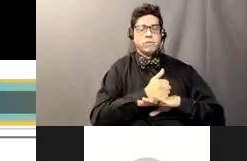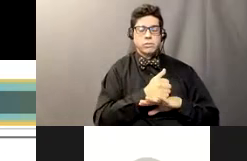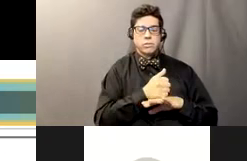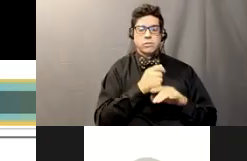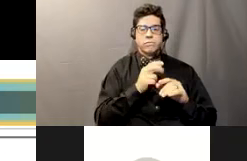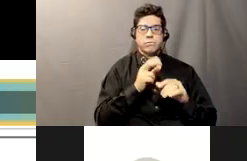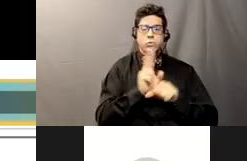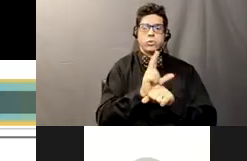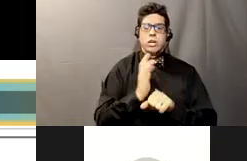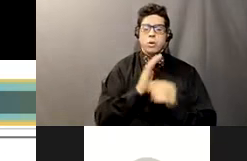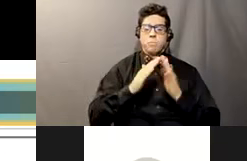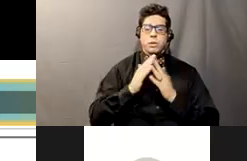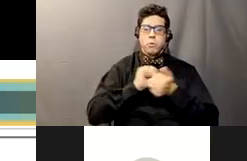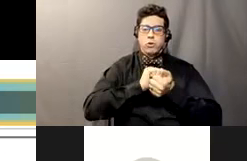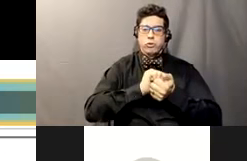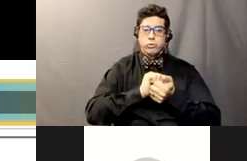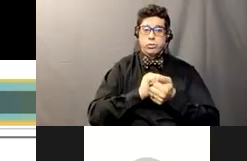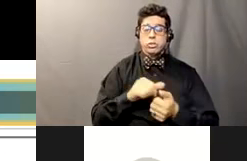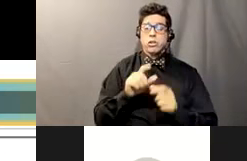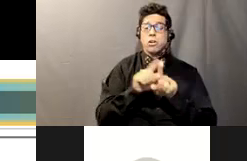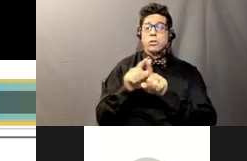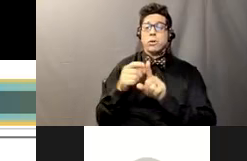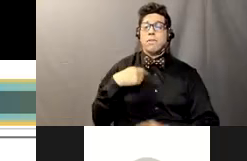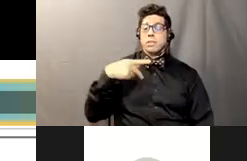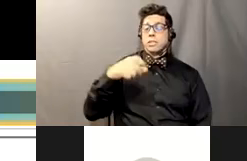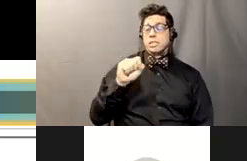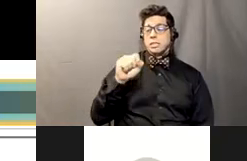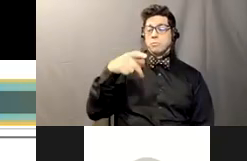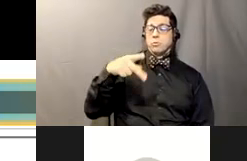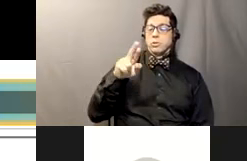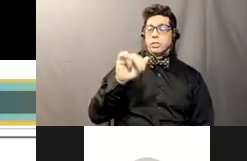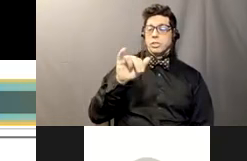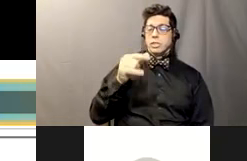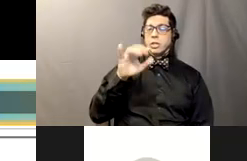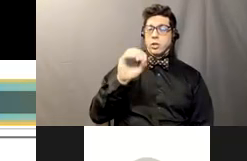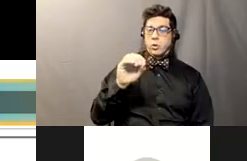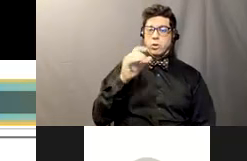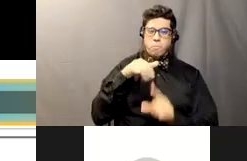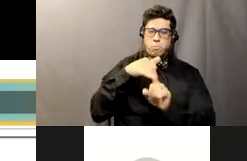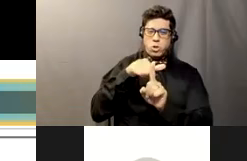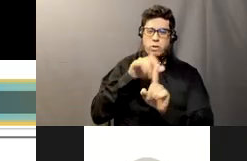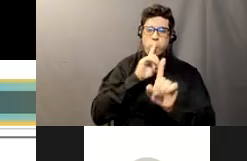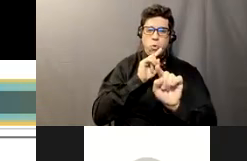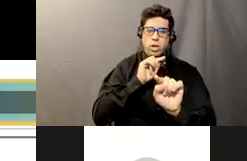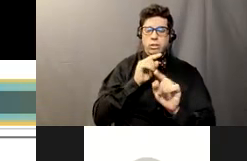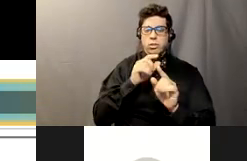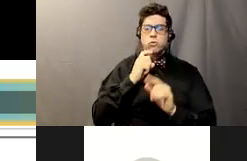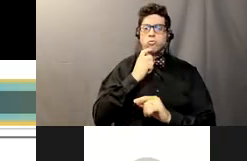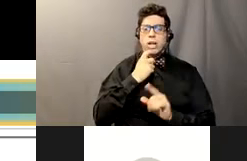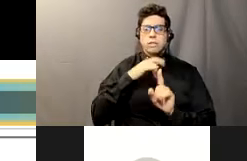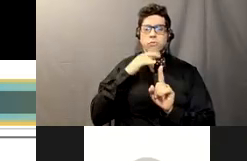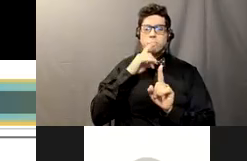partners. We have Sprigeo, which is also an online bullying reporting or even a crisis reporting. So kids can go on